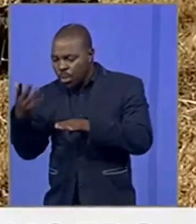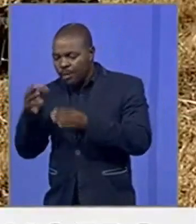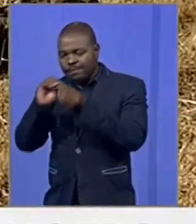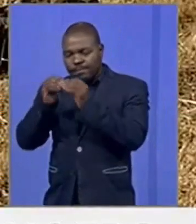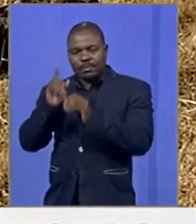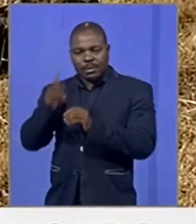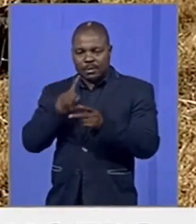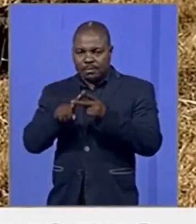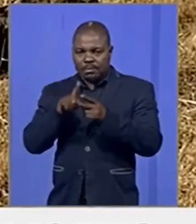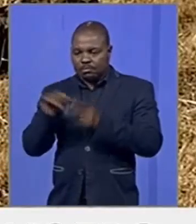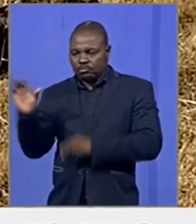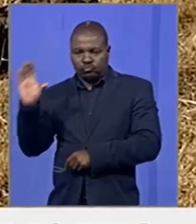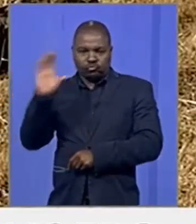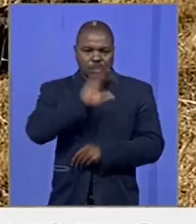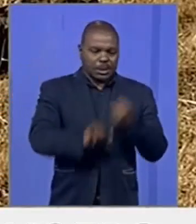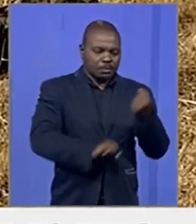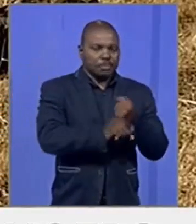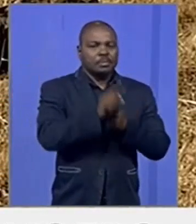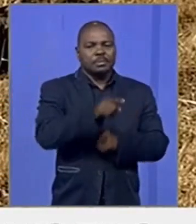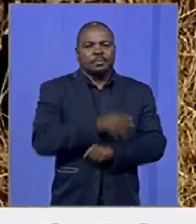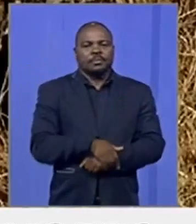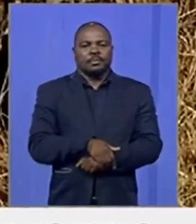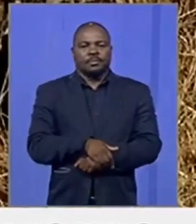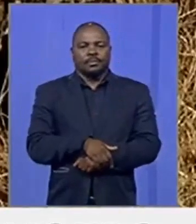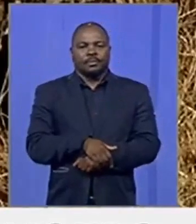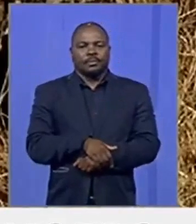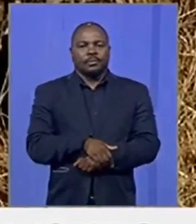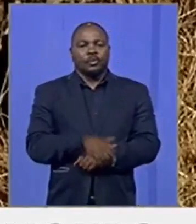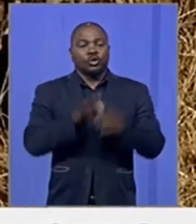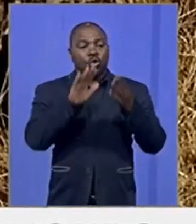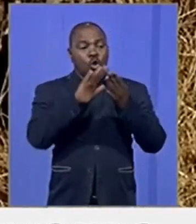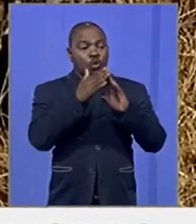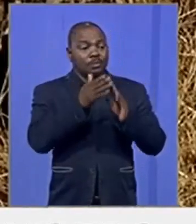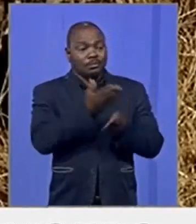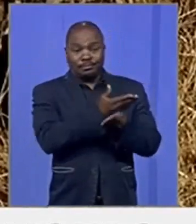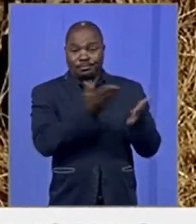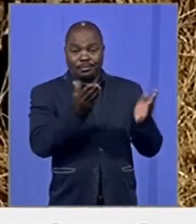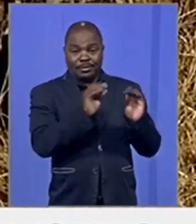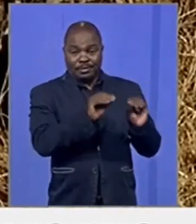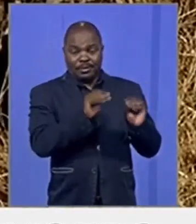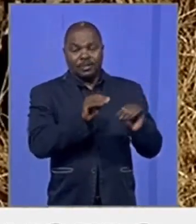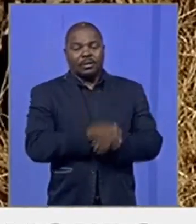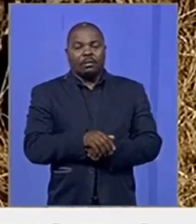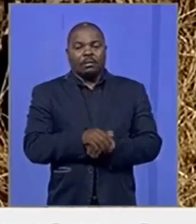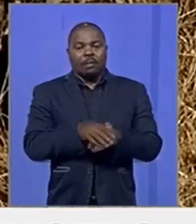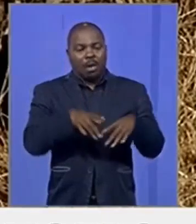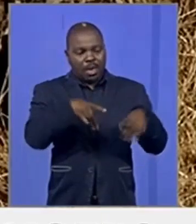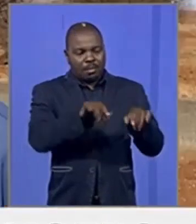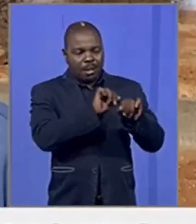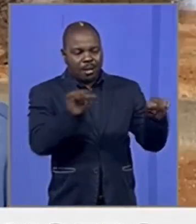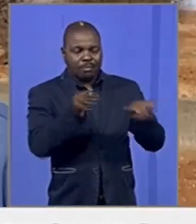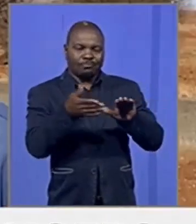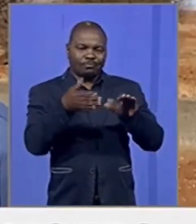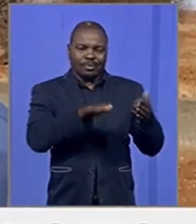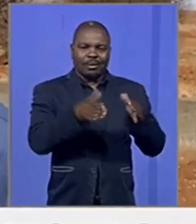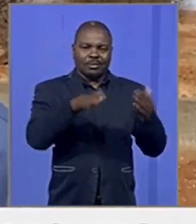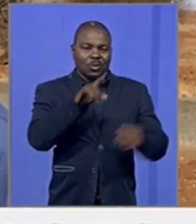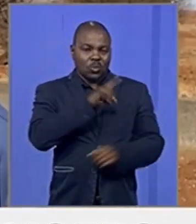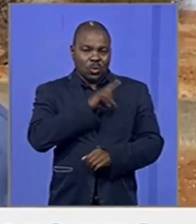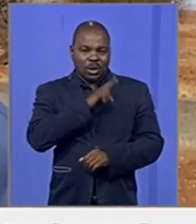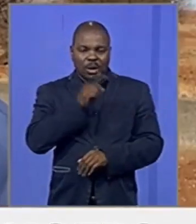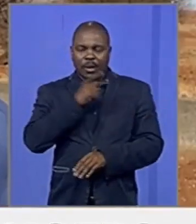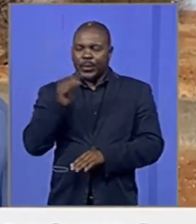duela phimola keledi re na le batho ba motse ba ba latlhegetsweng ke diphologolo ka lebaka la